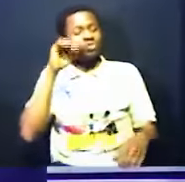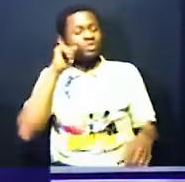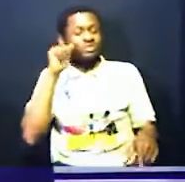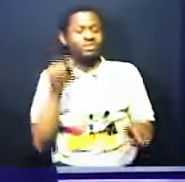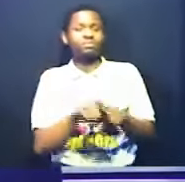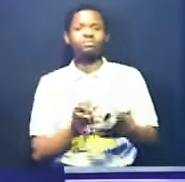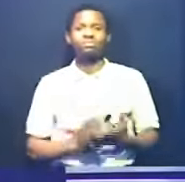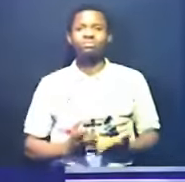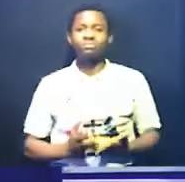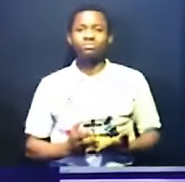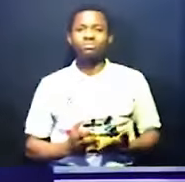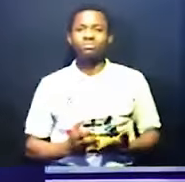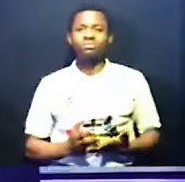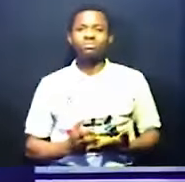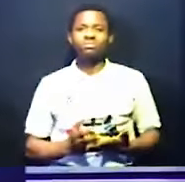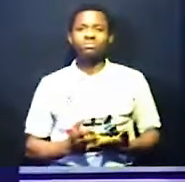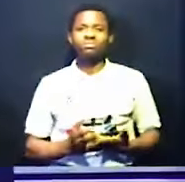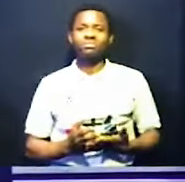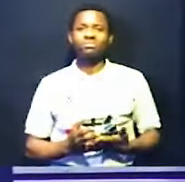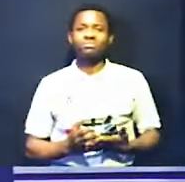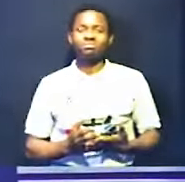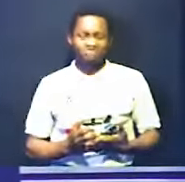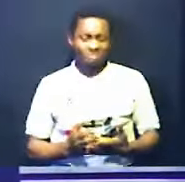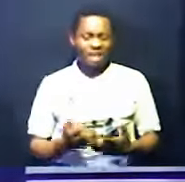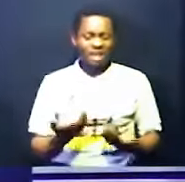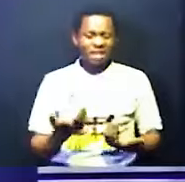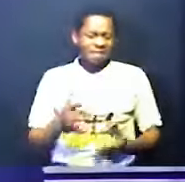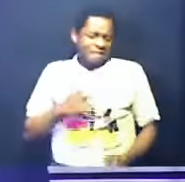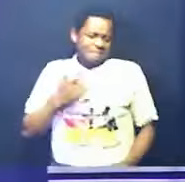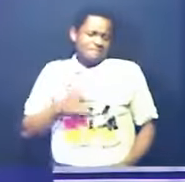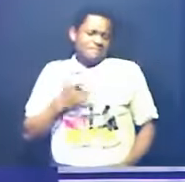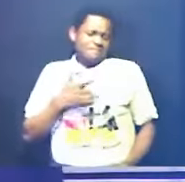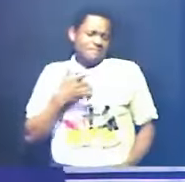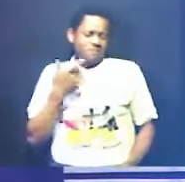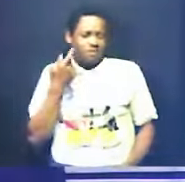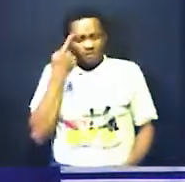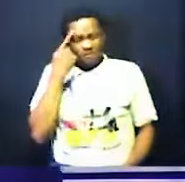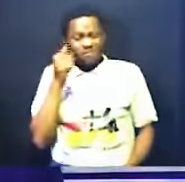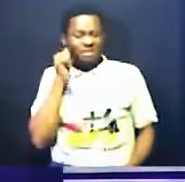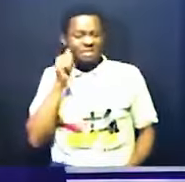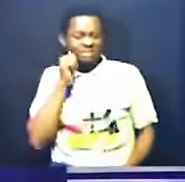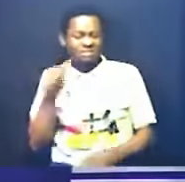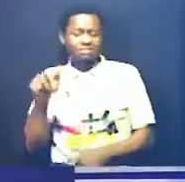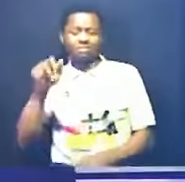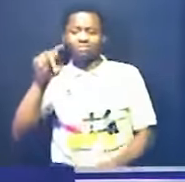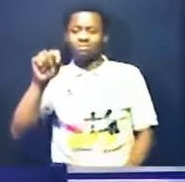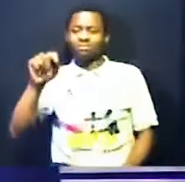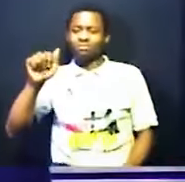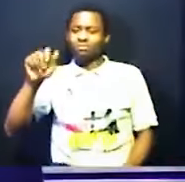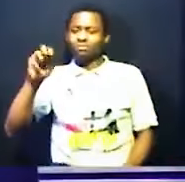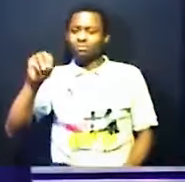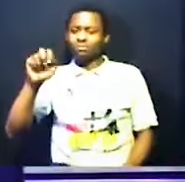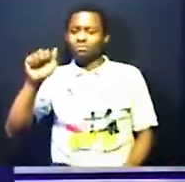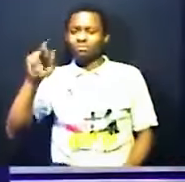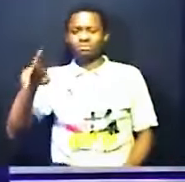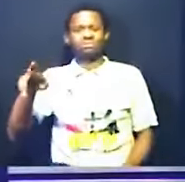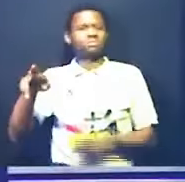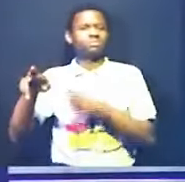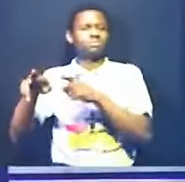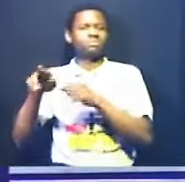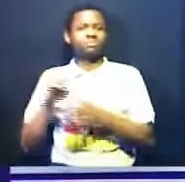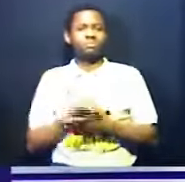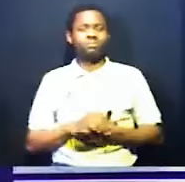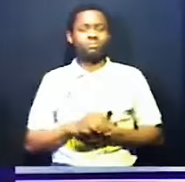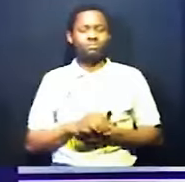I always feel for Tamar. Mpimpi no ya na metinka e ma Tamar kakra. Because we heard of his